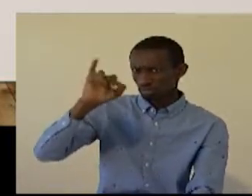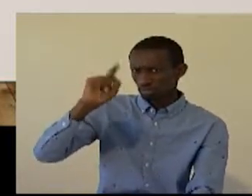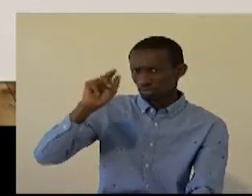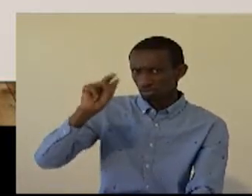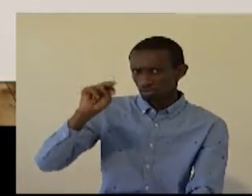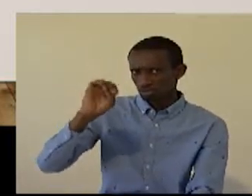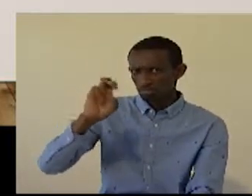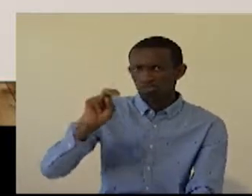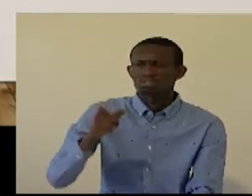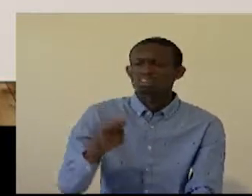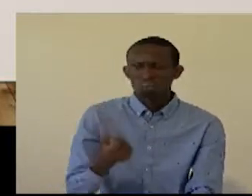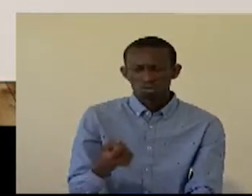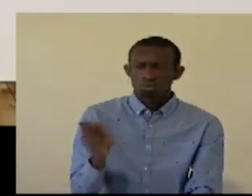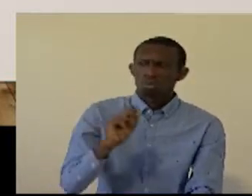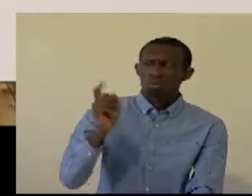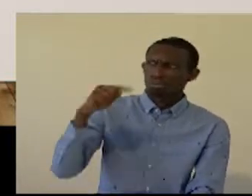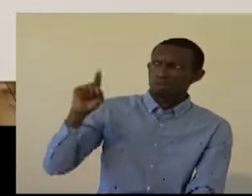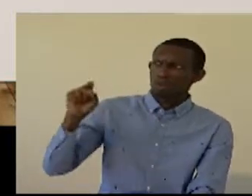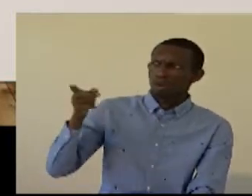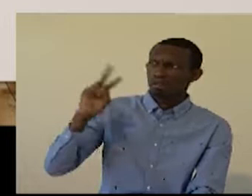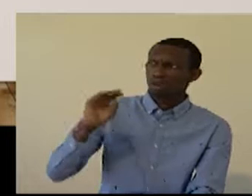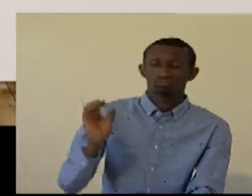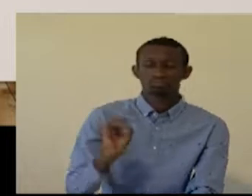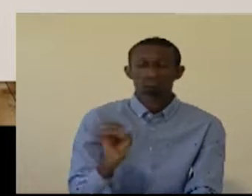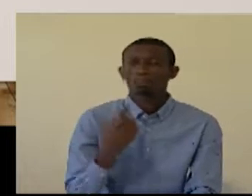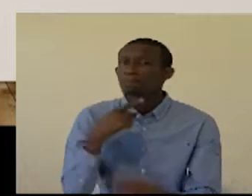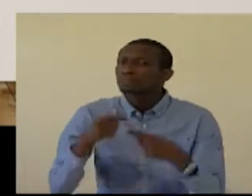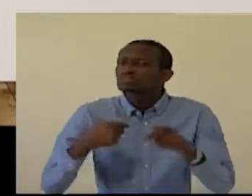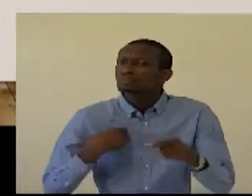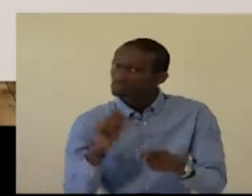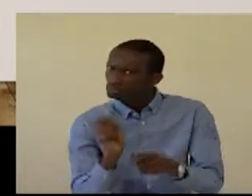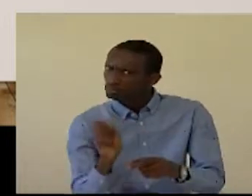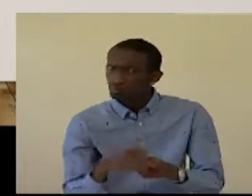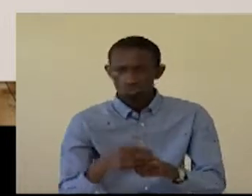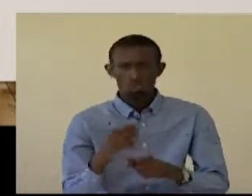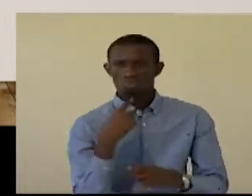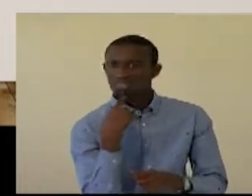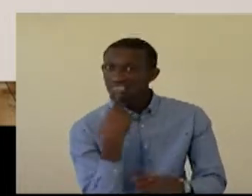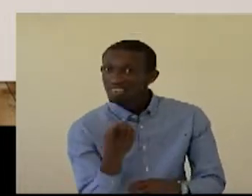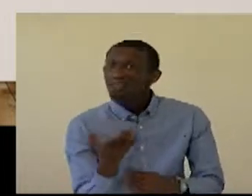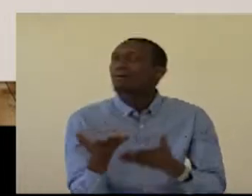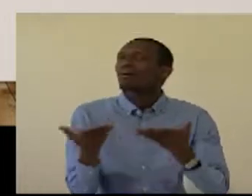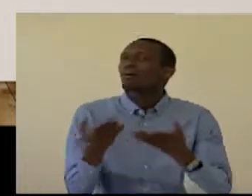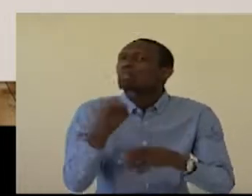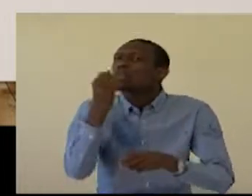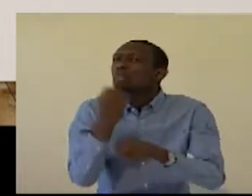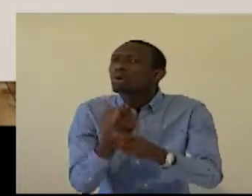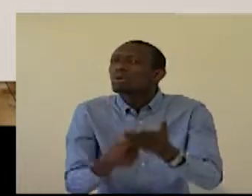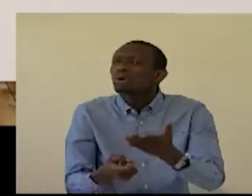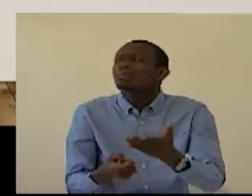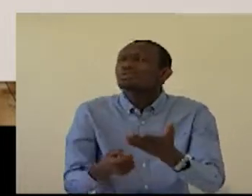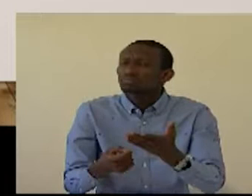going to write the answer on the board. But what I'm going to do is to tell you what you can do to transform that compound.